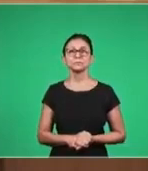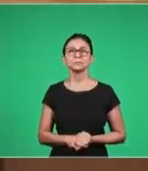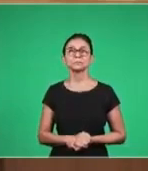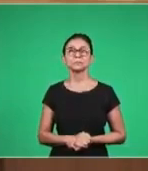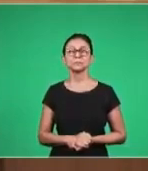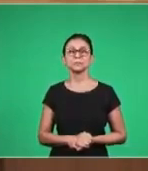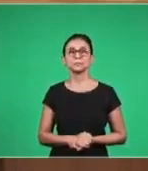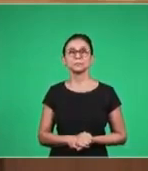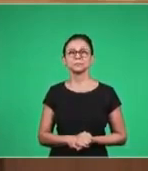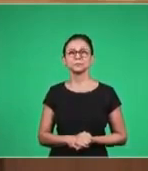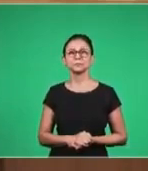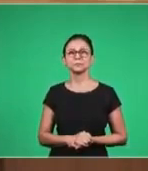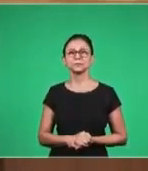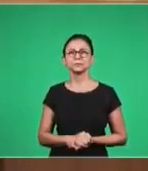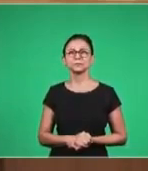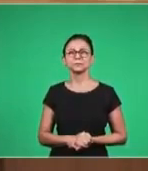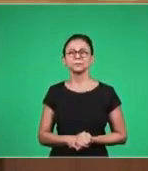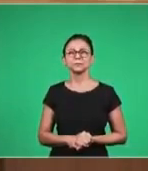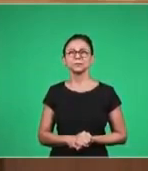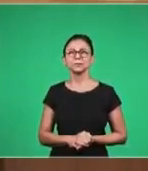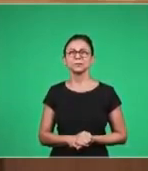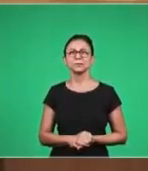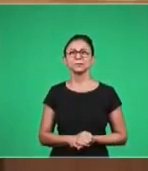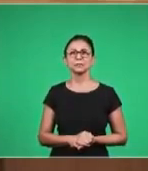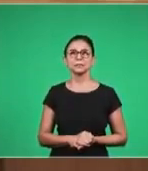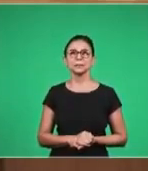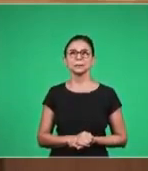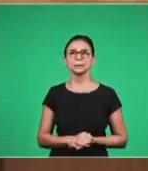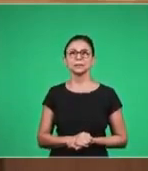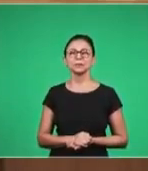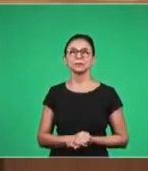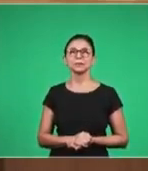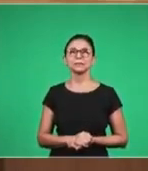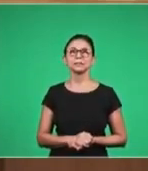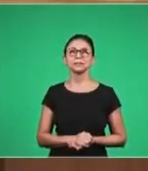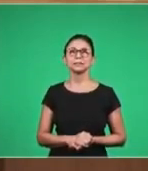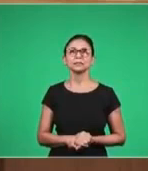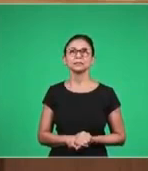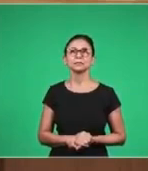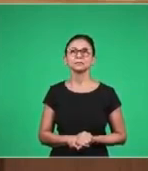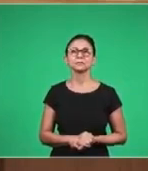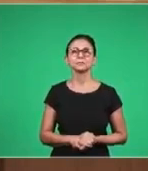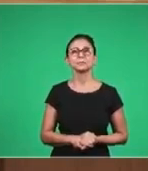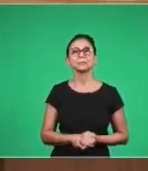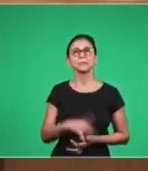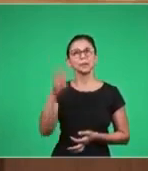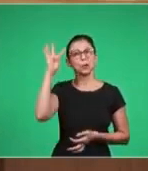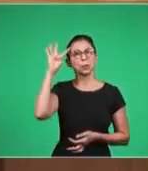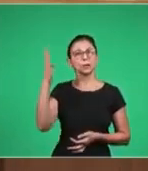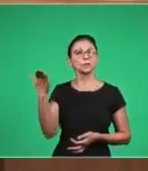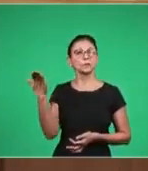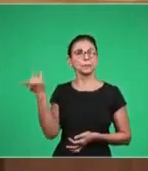to tell our brethren that on last Thursday we received...